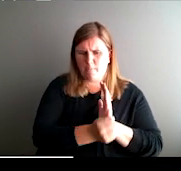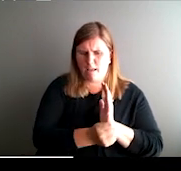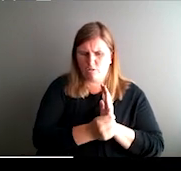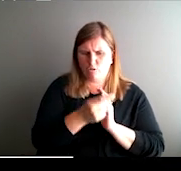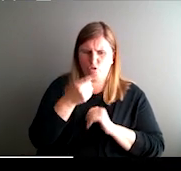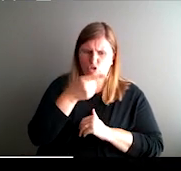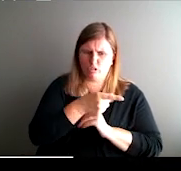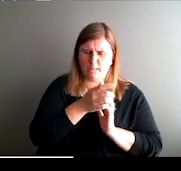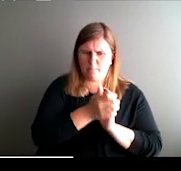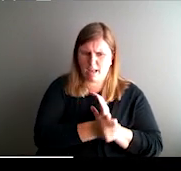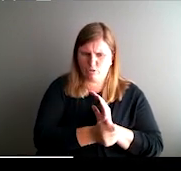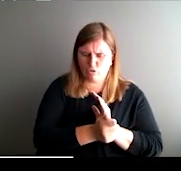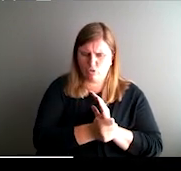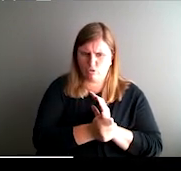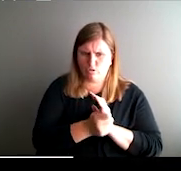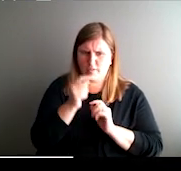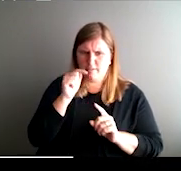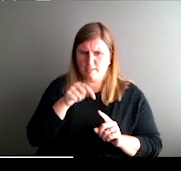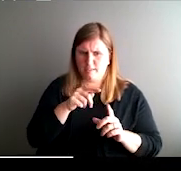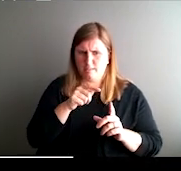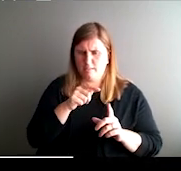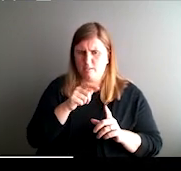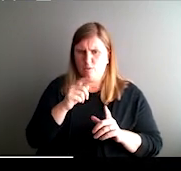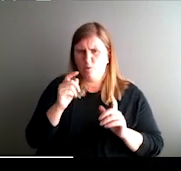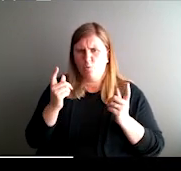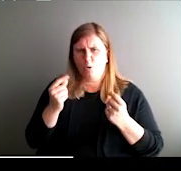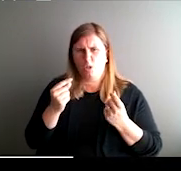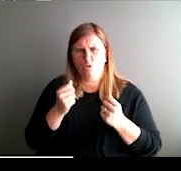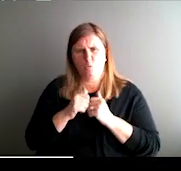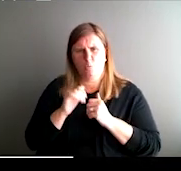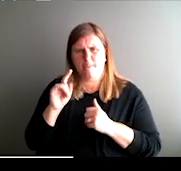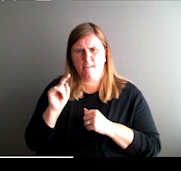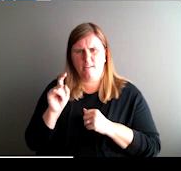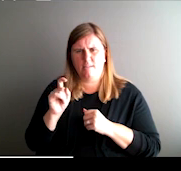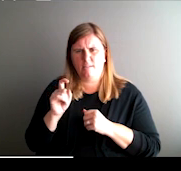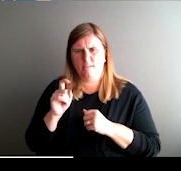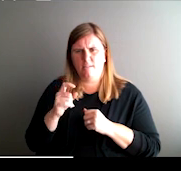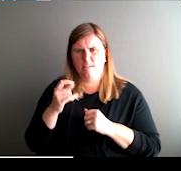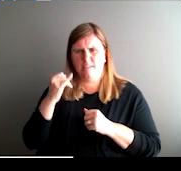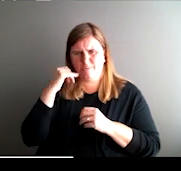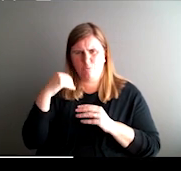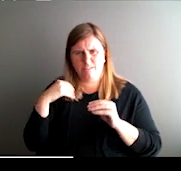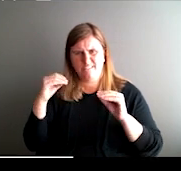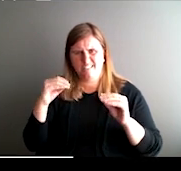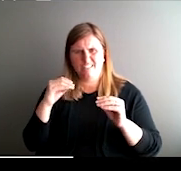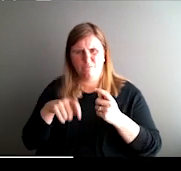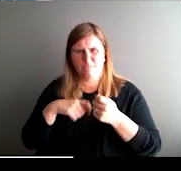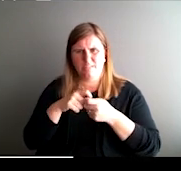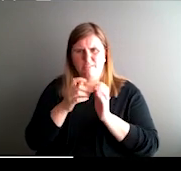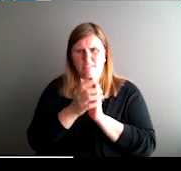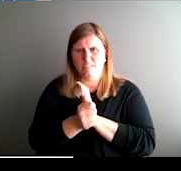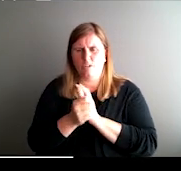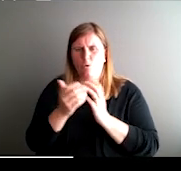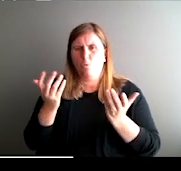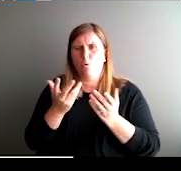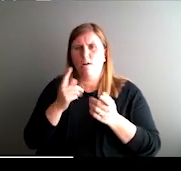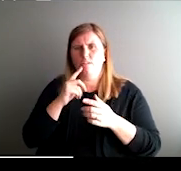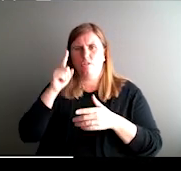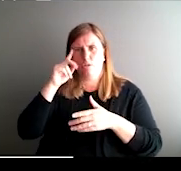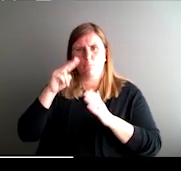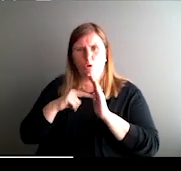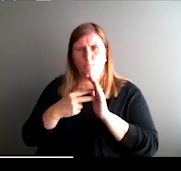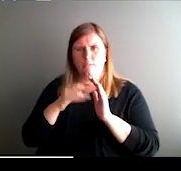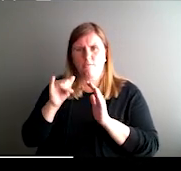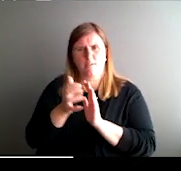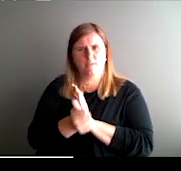she masters this, what are they going to do with it? If we teach certain skills, what is the purpose of